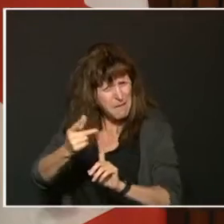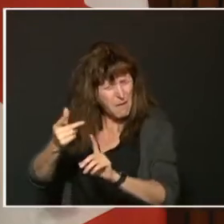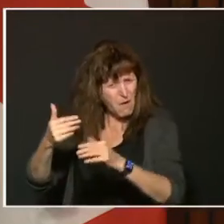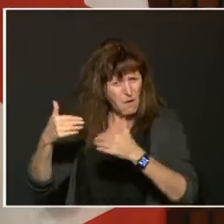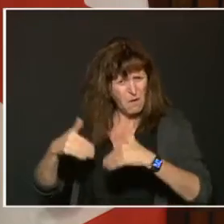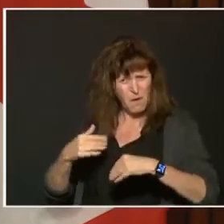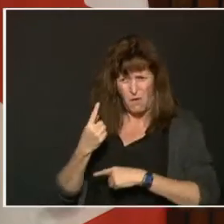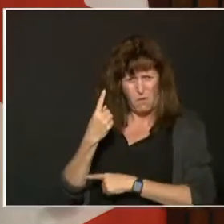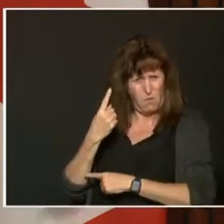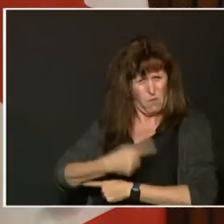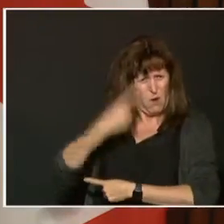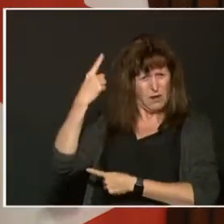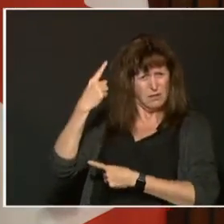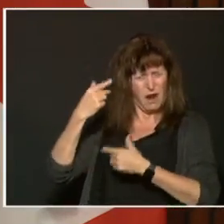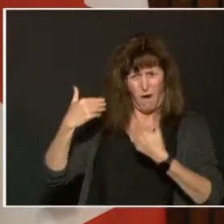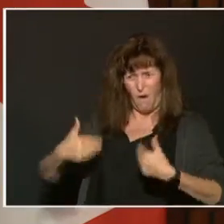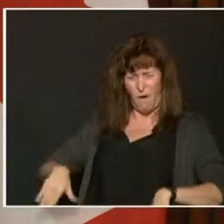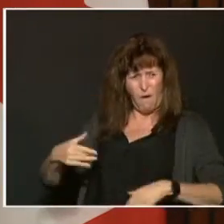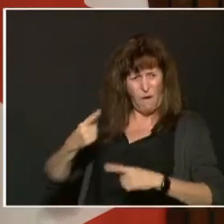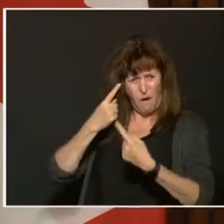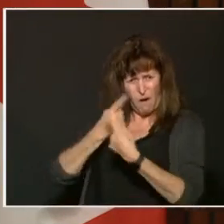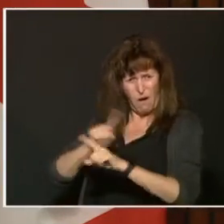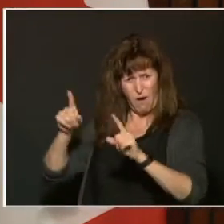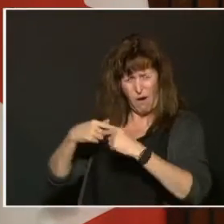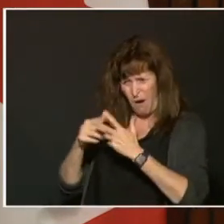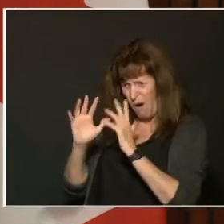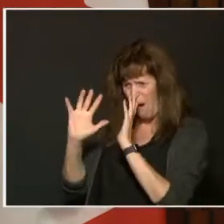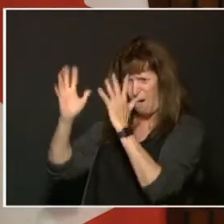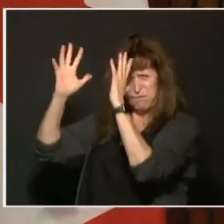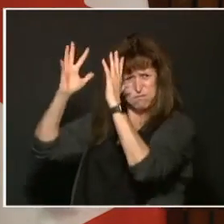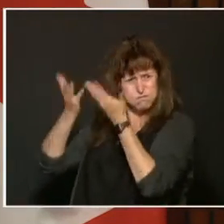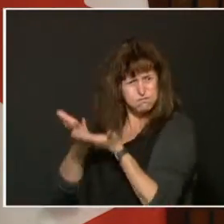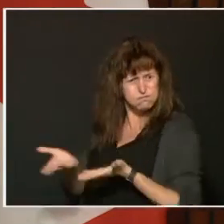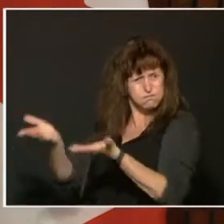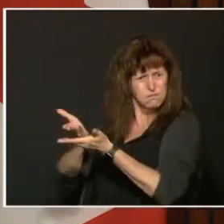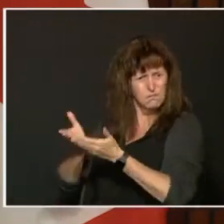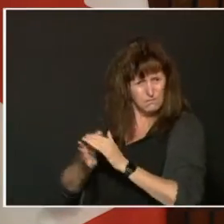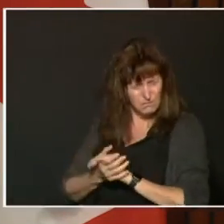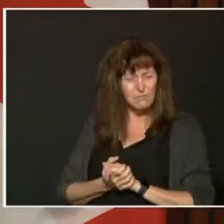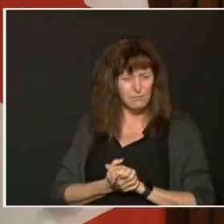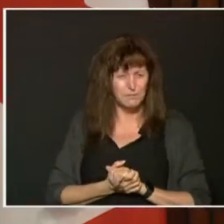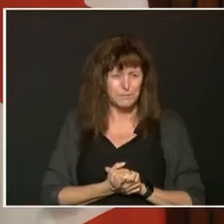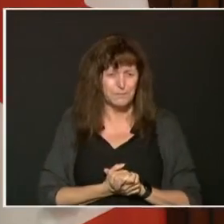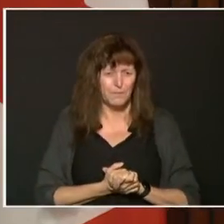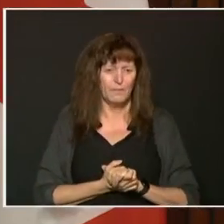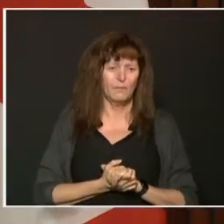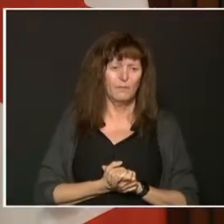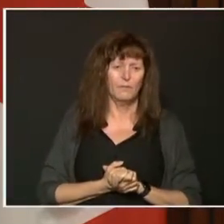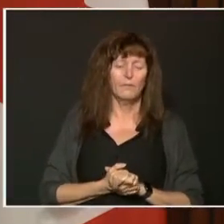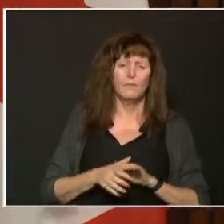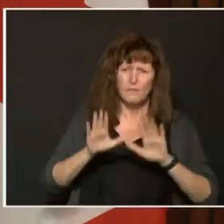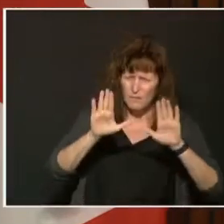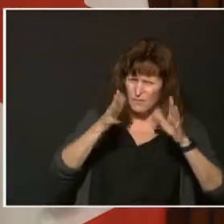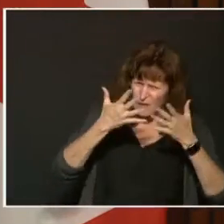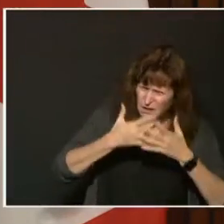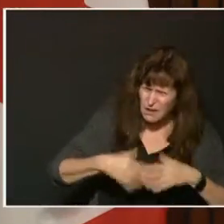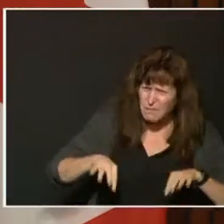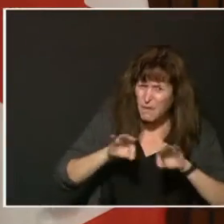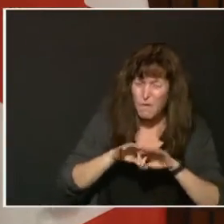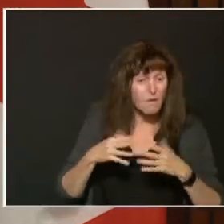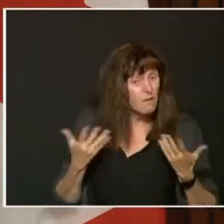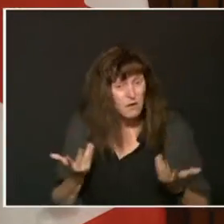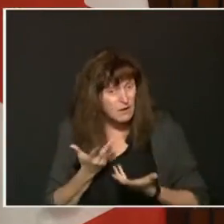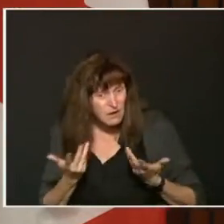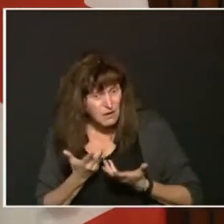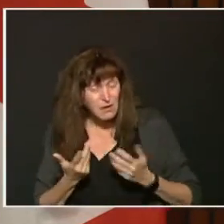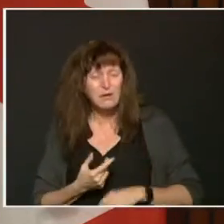unbelievable achievement. Congratulations on that. It is particularly important to get 2 doses of